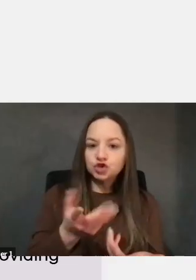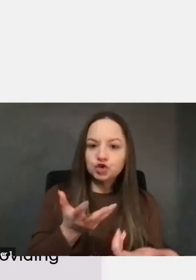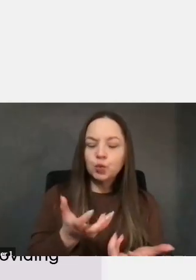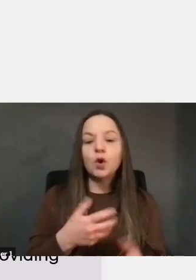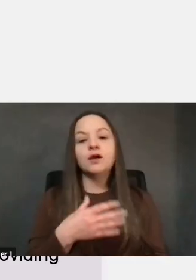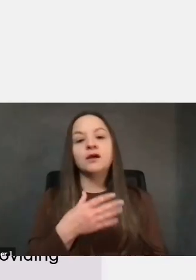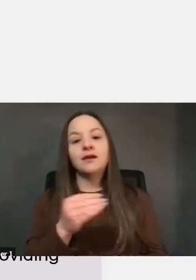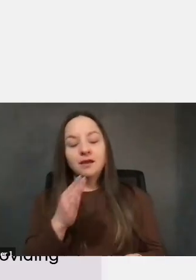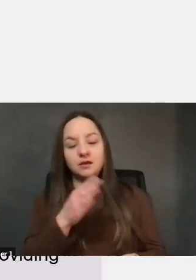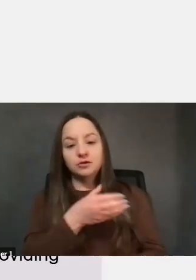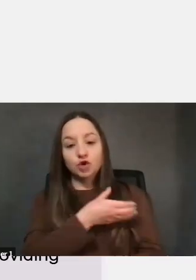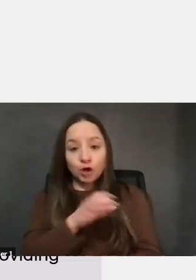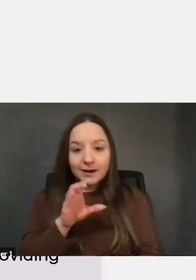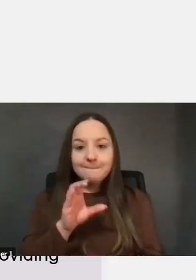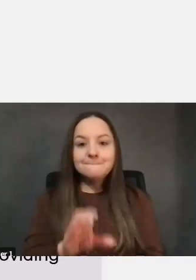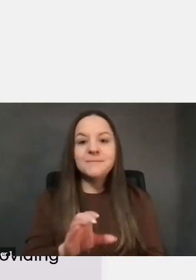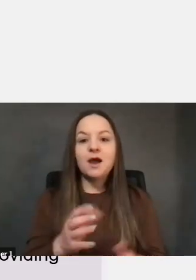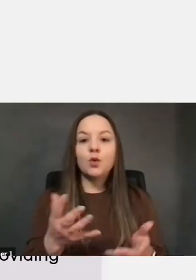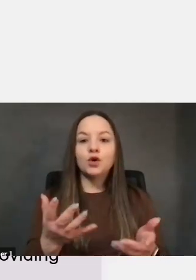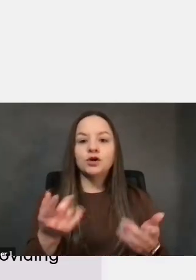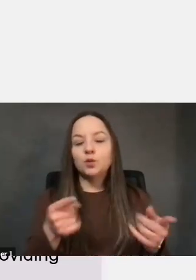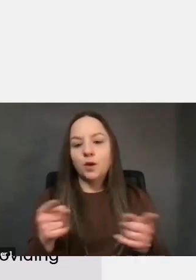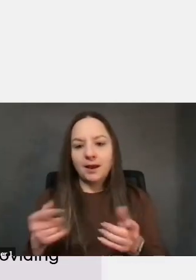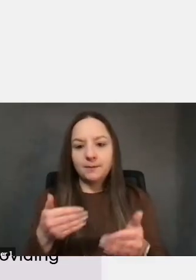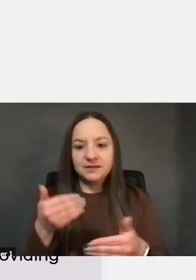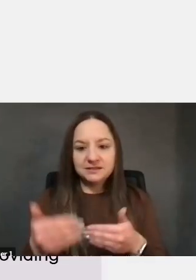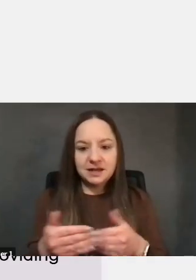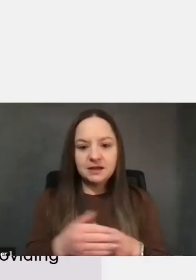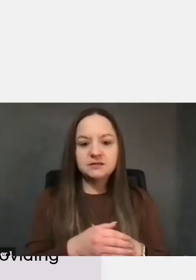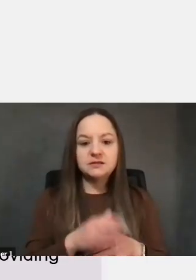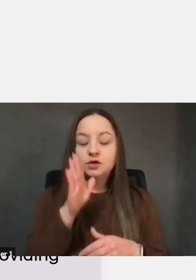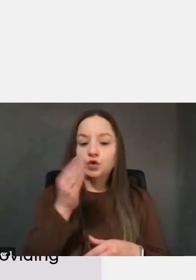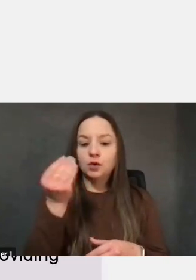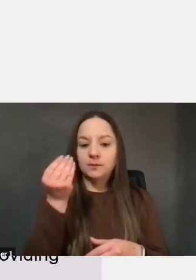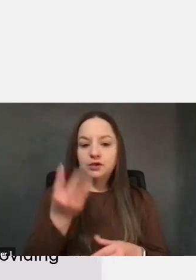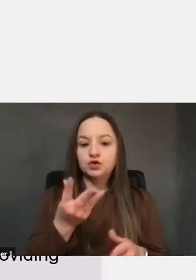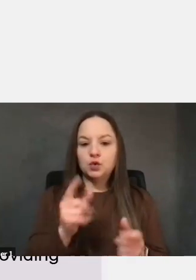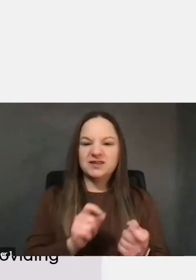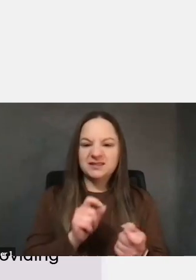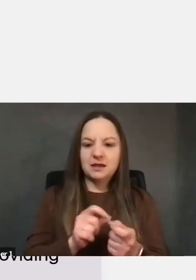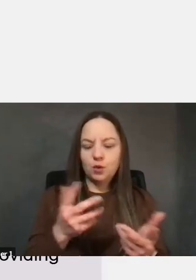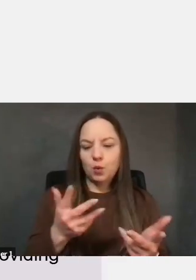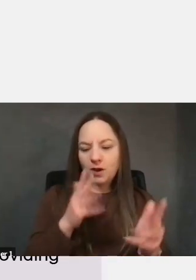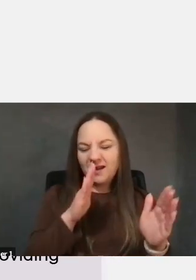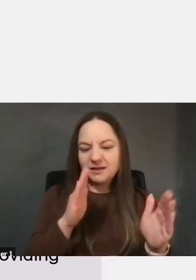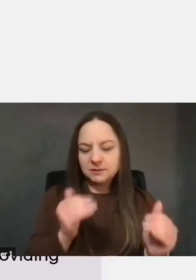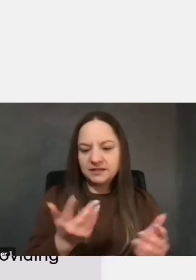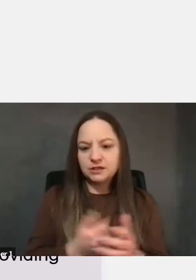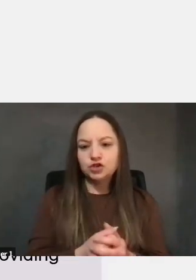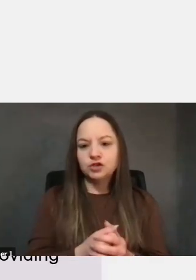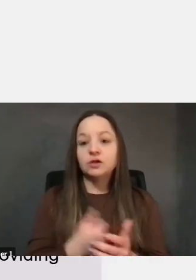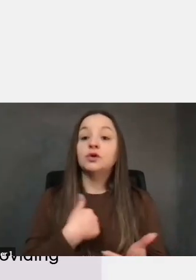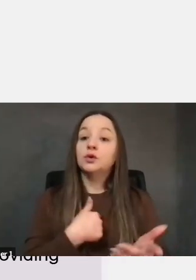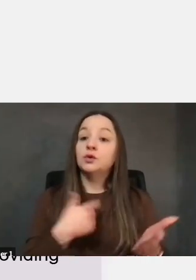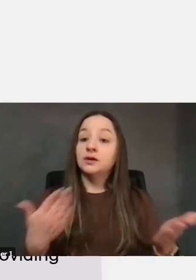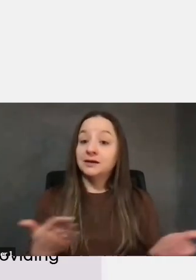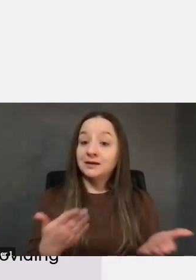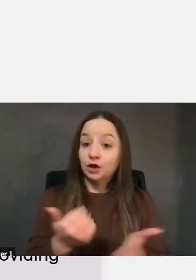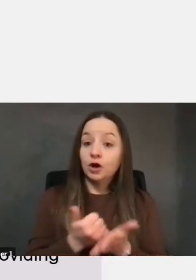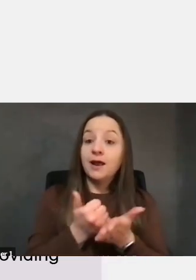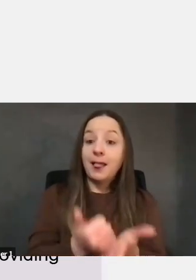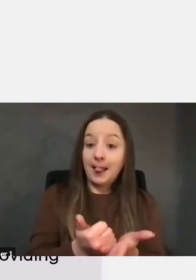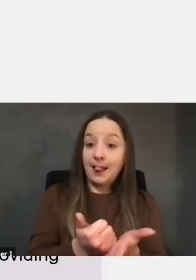be empowered in terms of what happens next. You'll be told exactly what the expectations are, and we're here to help